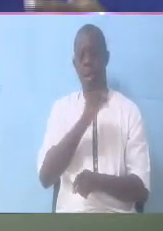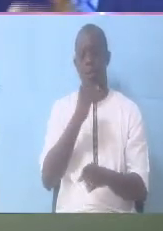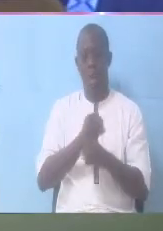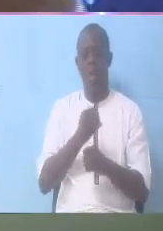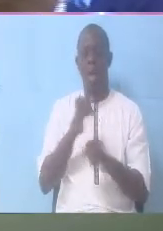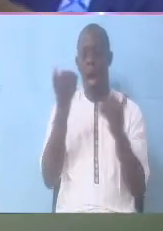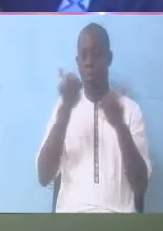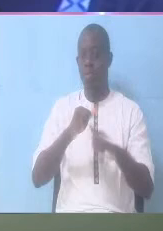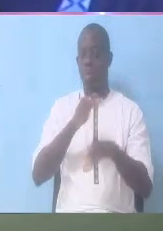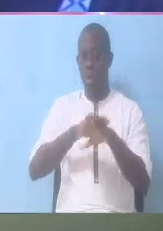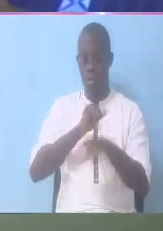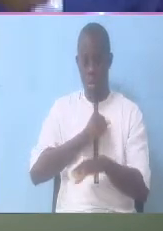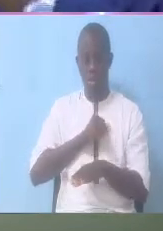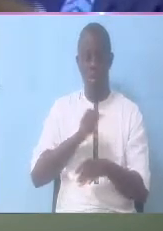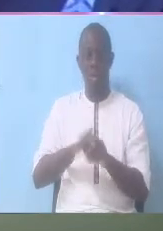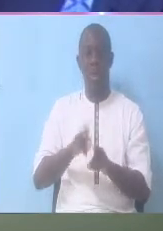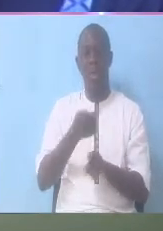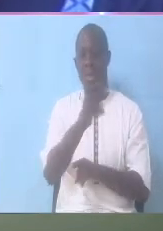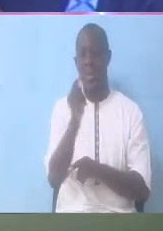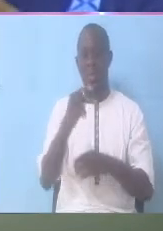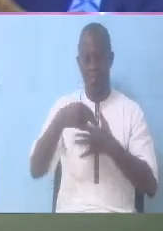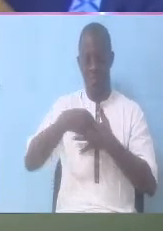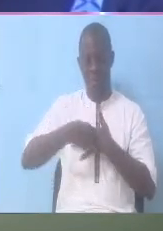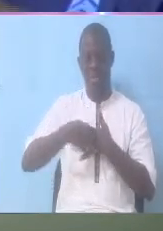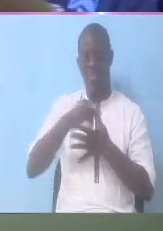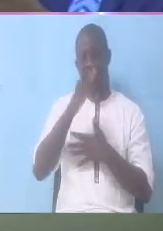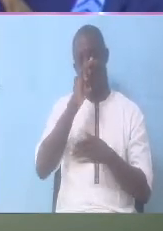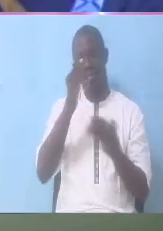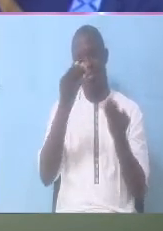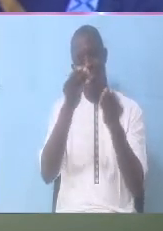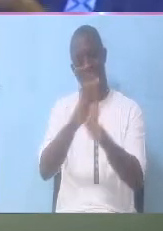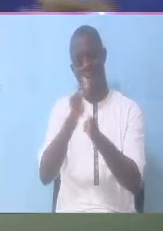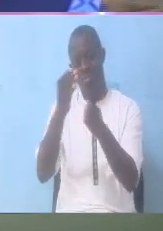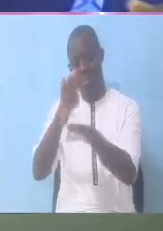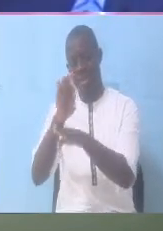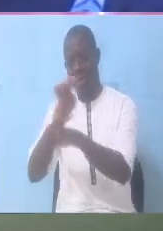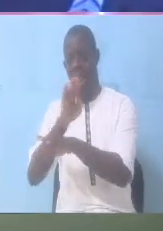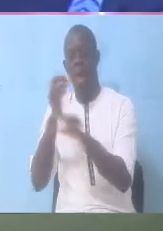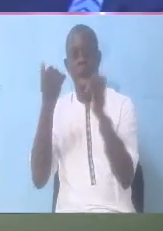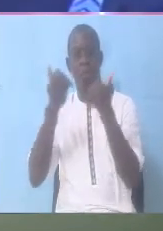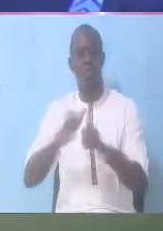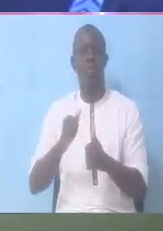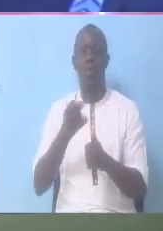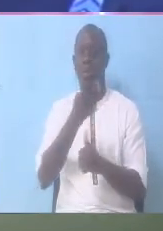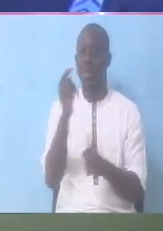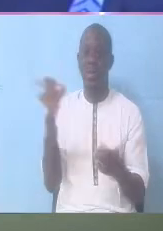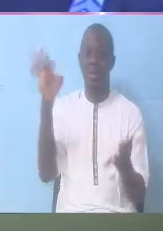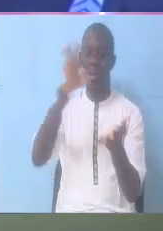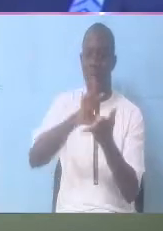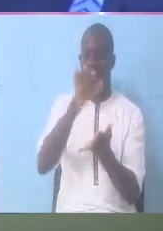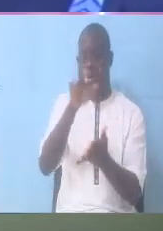which is that these victims have died, these migrants have died.